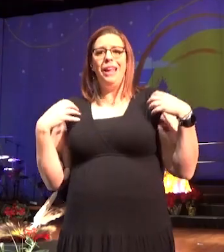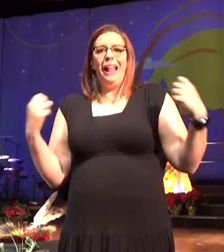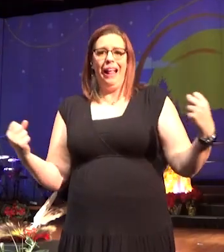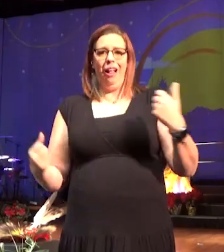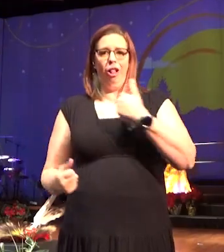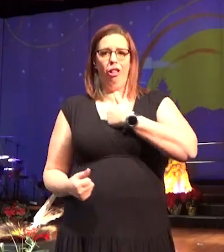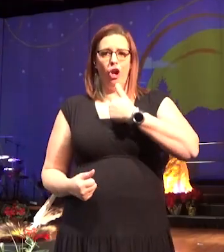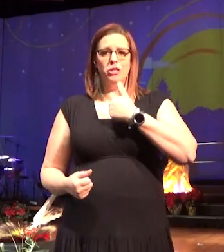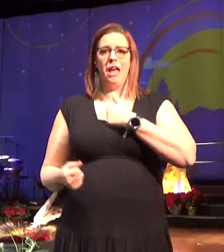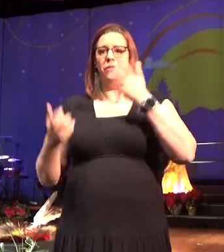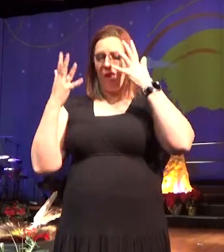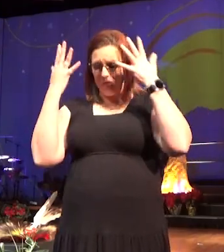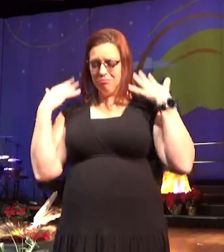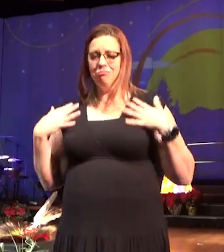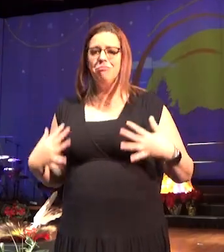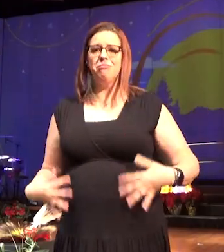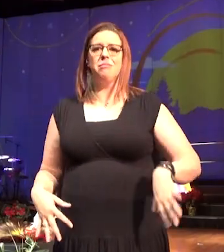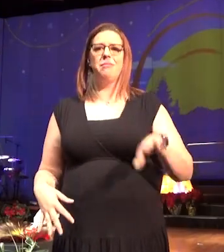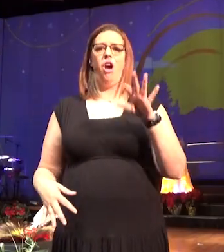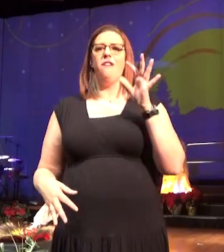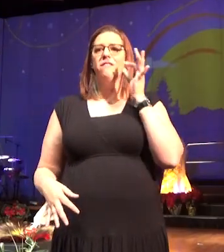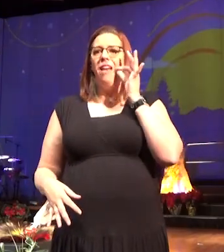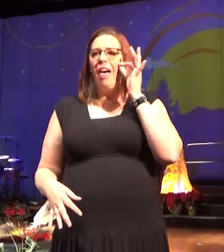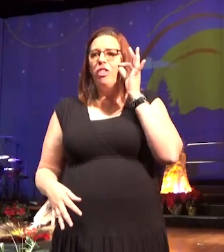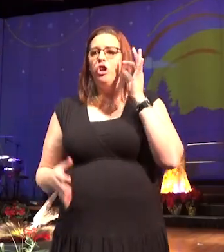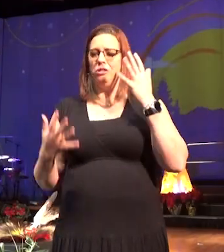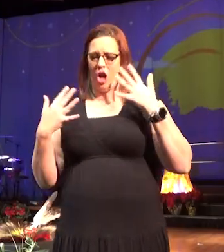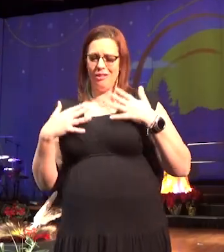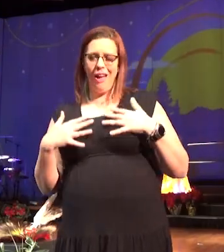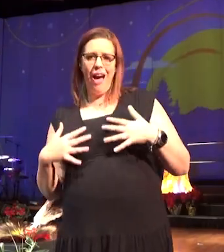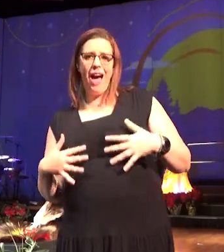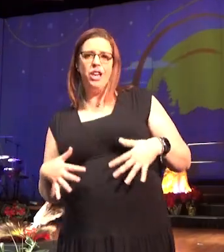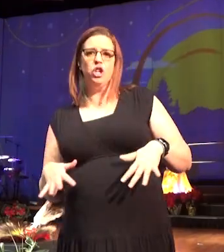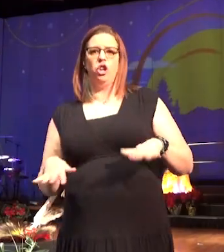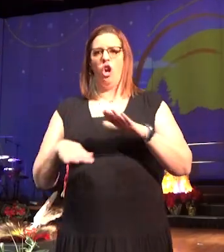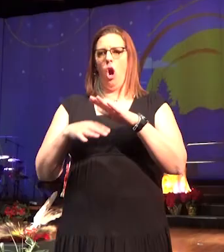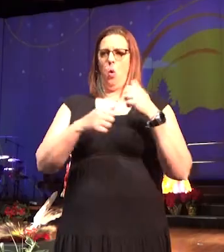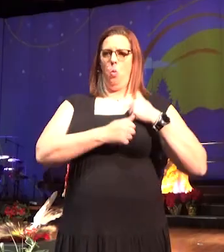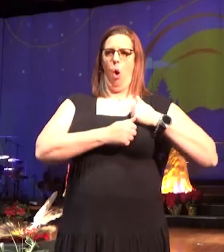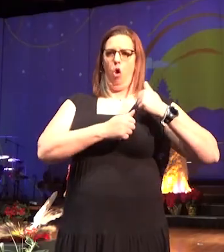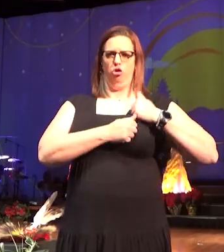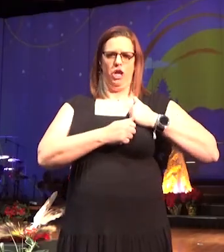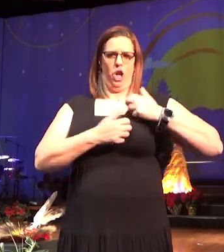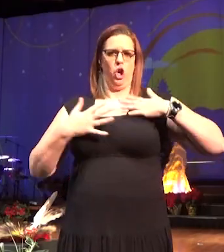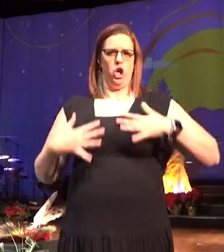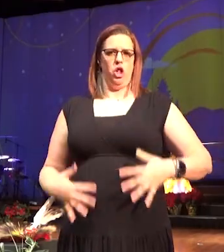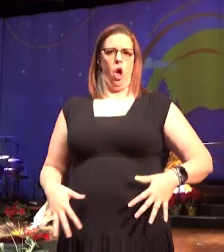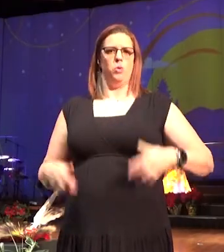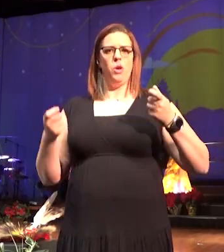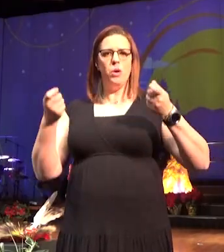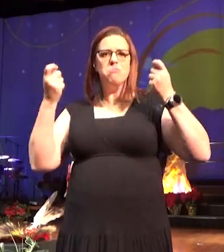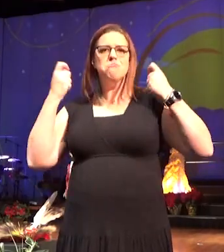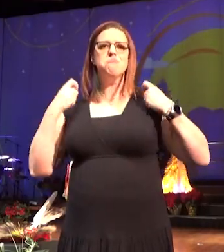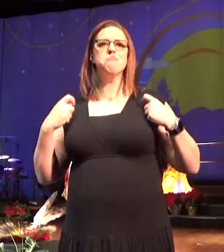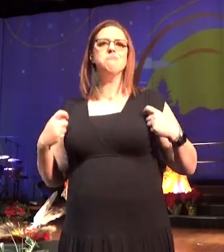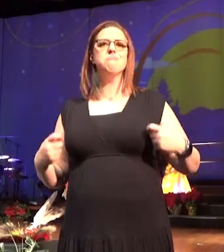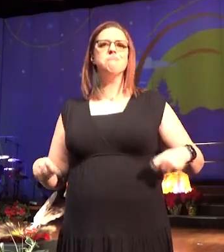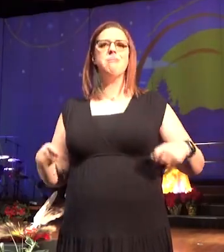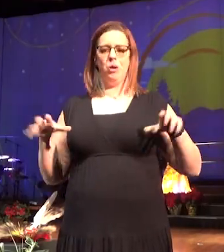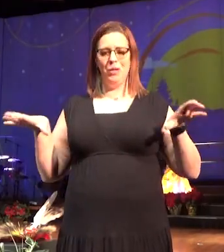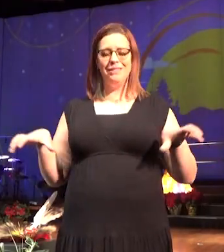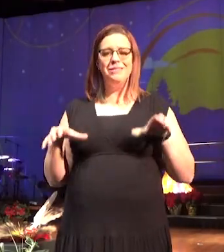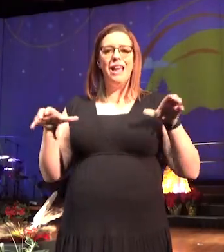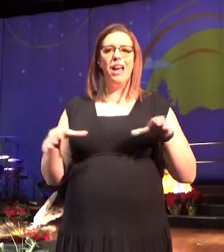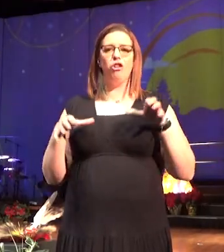adore ourselves again with our feathers and our attire, our clothes, our warrior clothes. And we put them on and we decorate